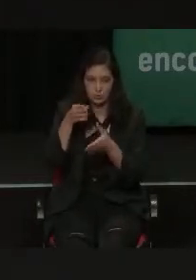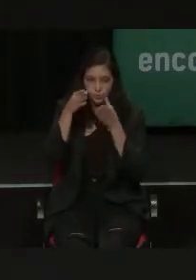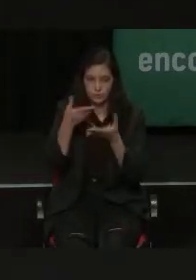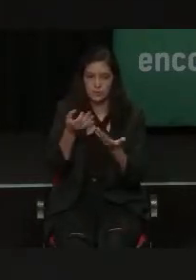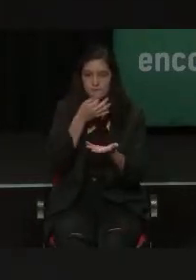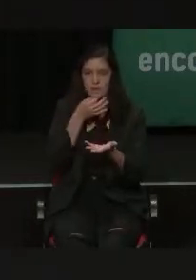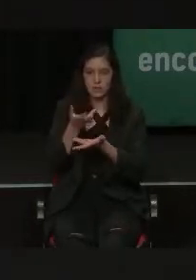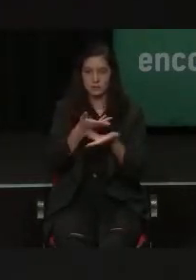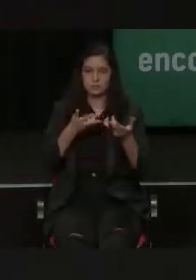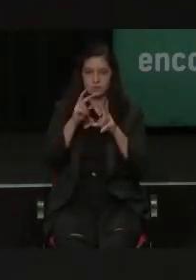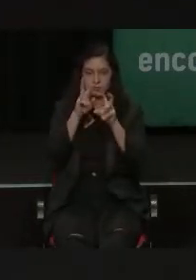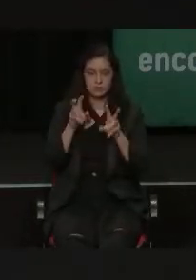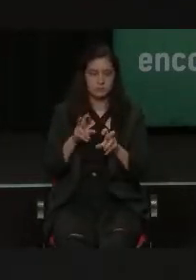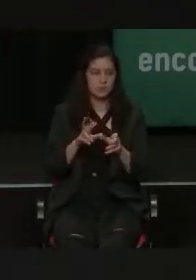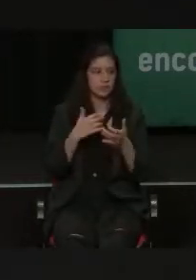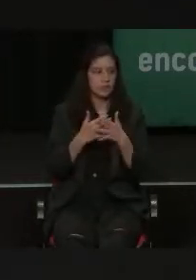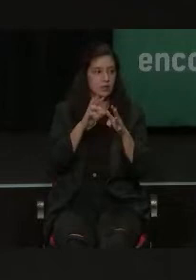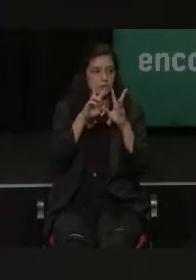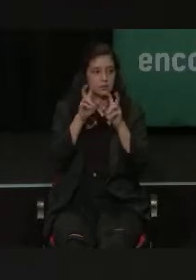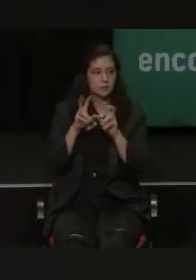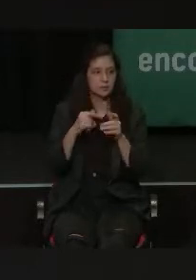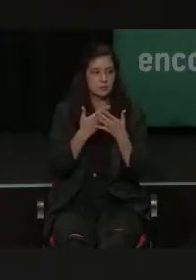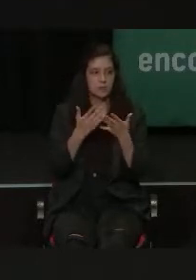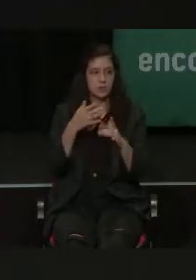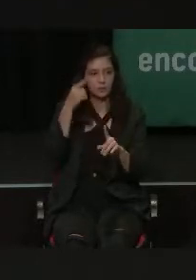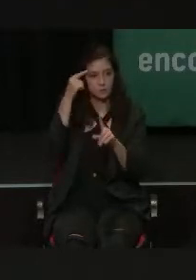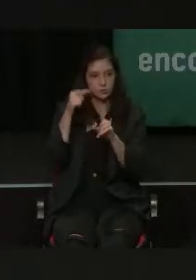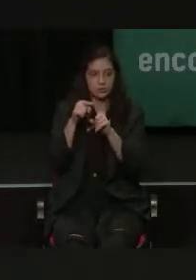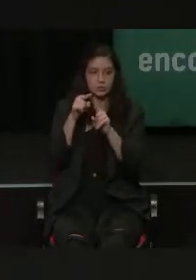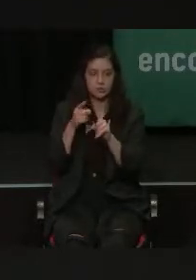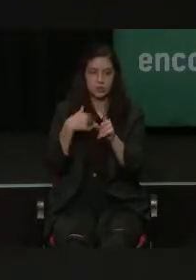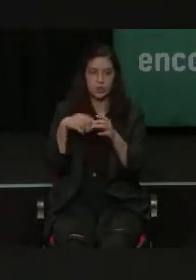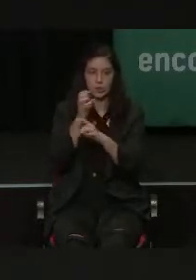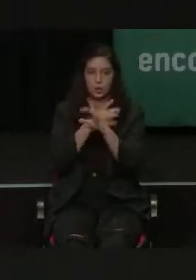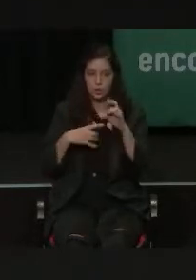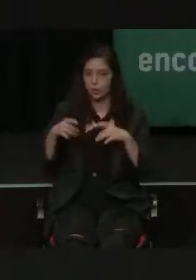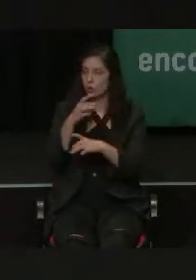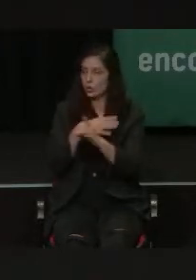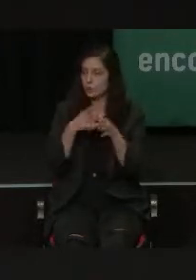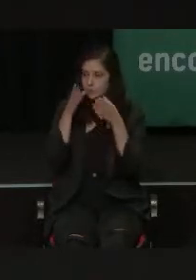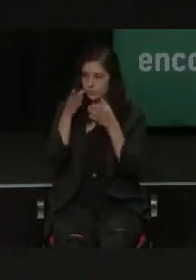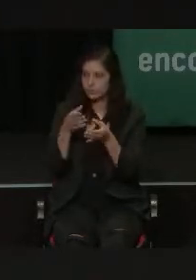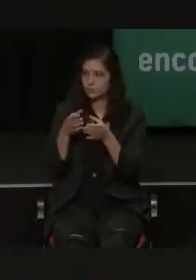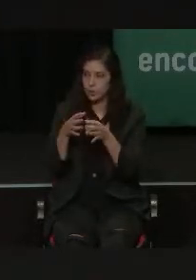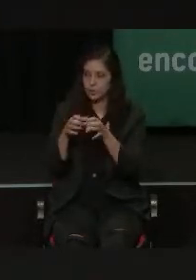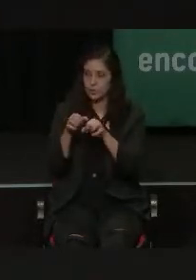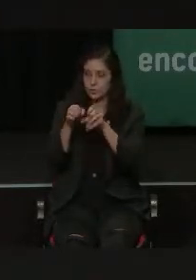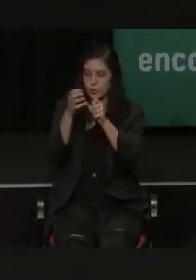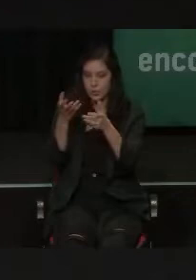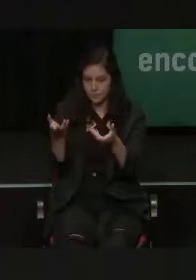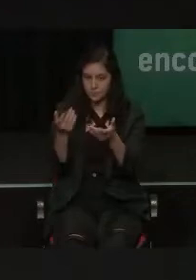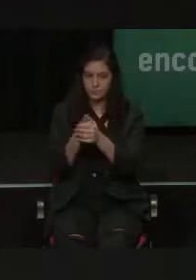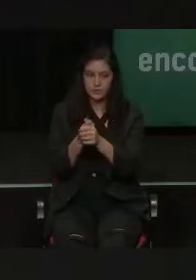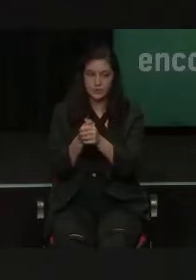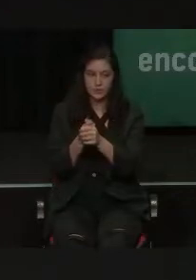and discussing topics related to the missions that Europe is pursuing. And